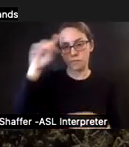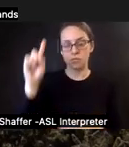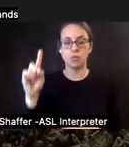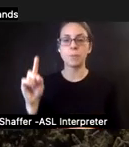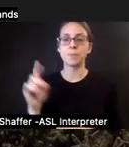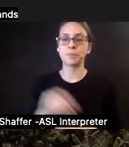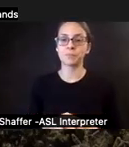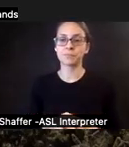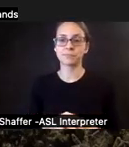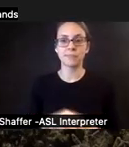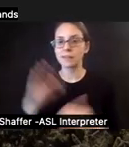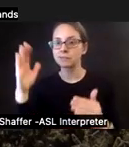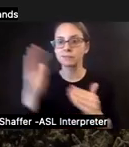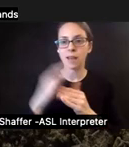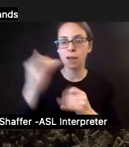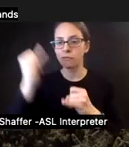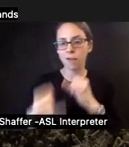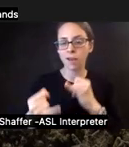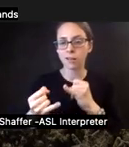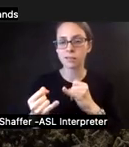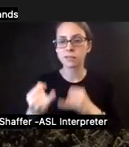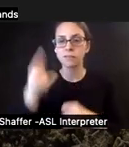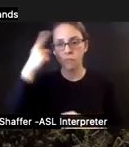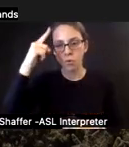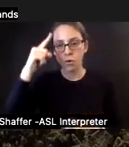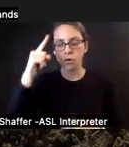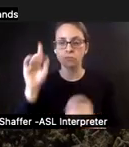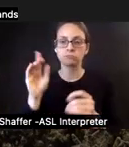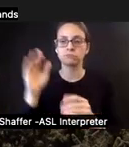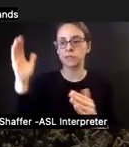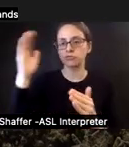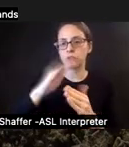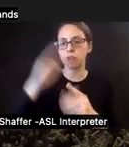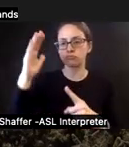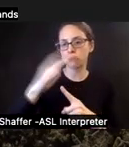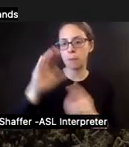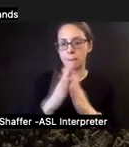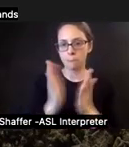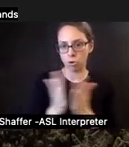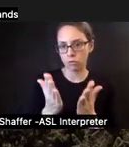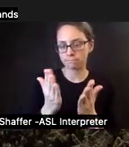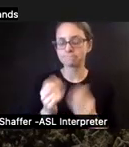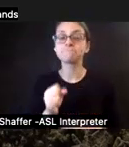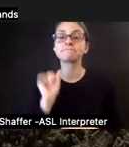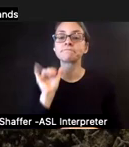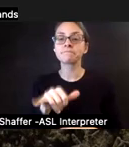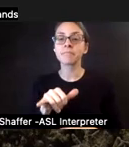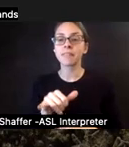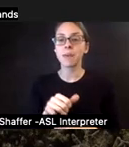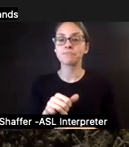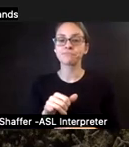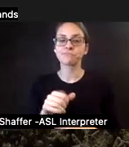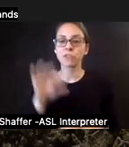top finalists for the book of the year that is based on faculty, student, and